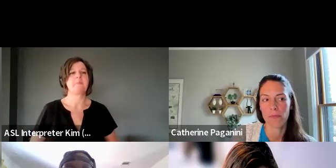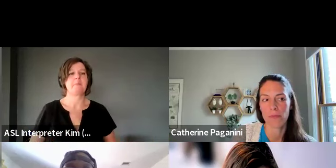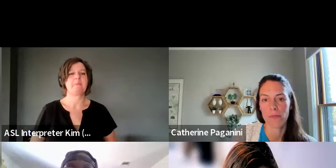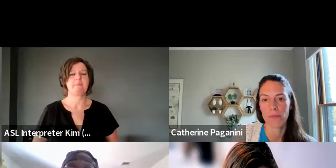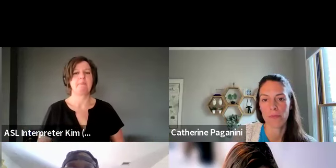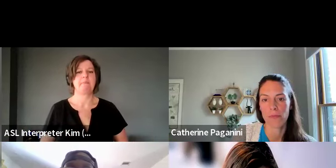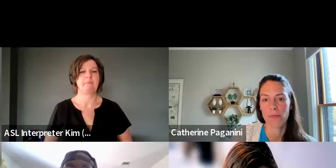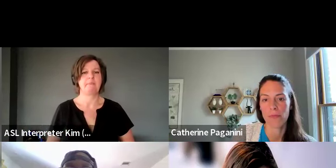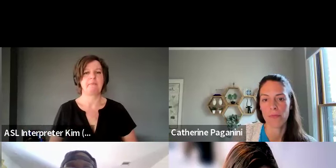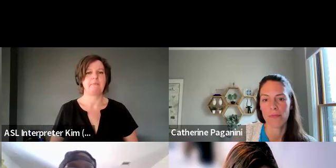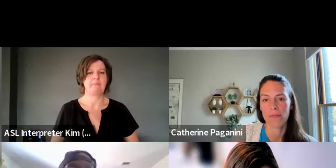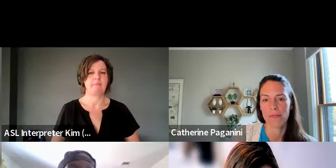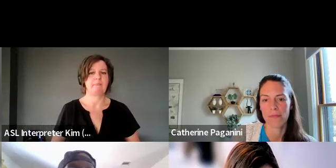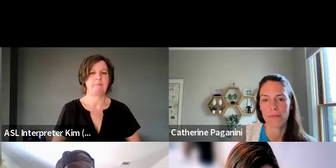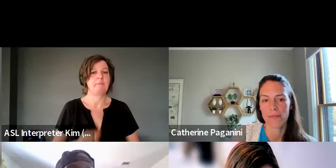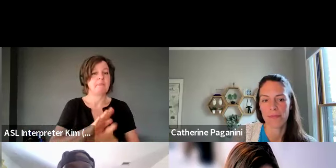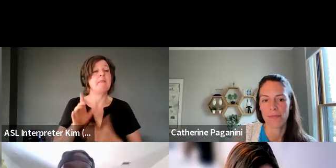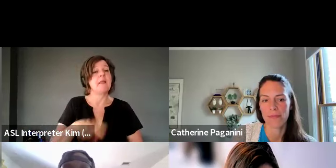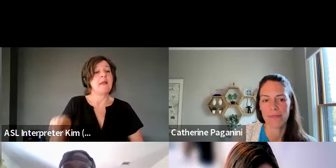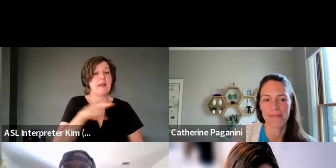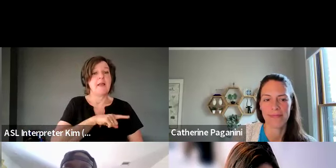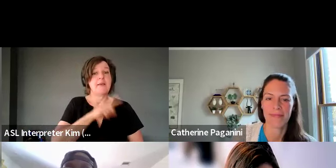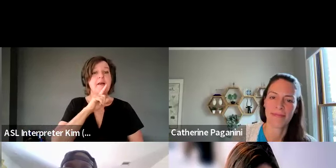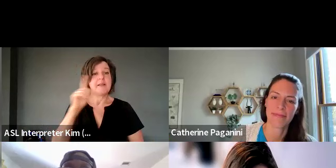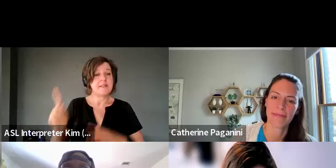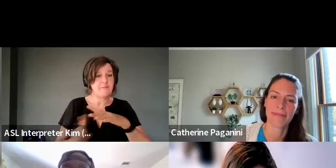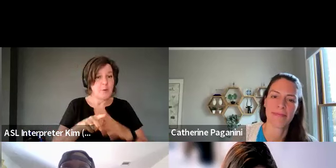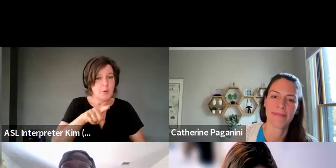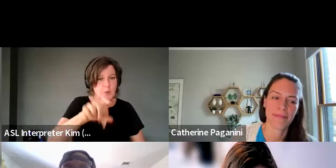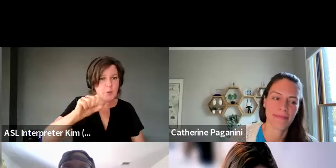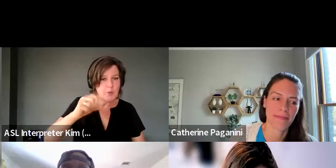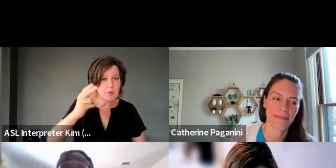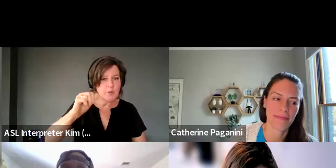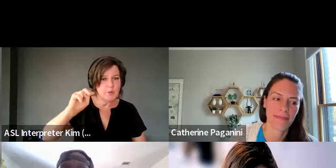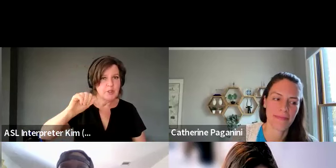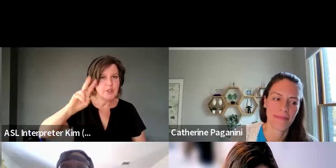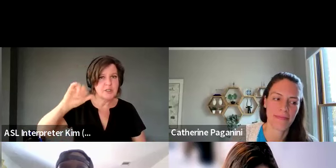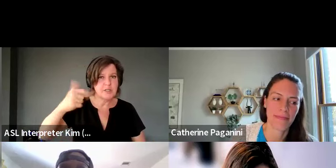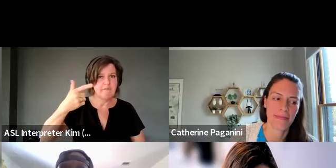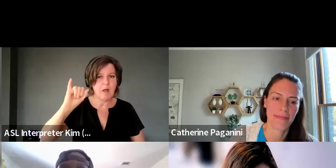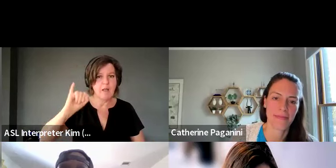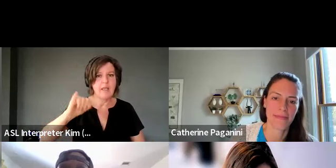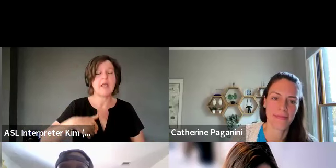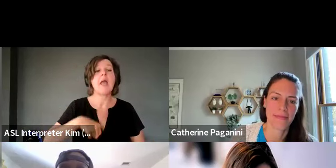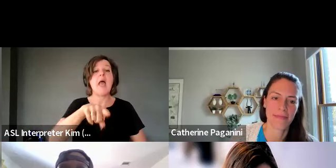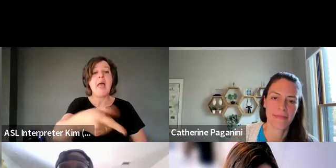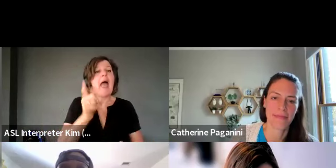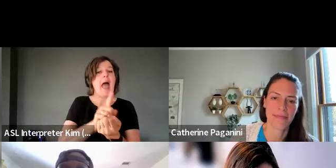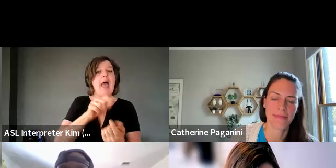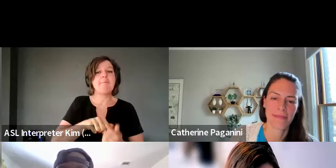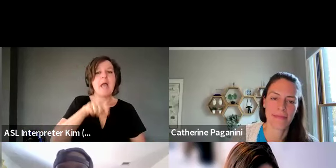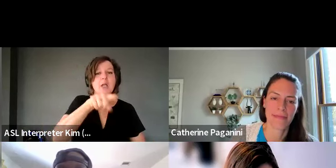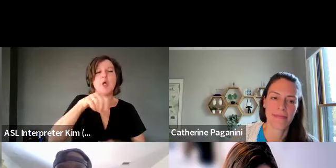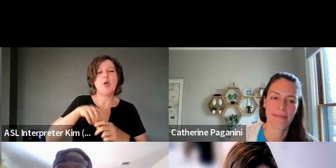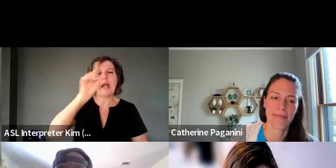Yeah. Well, Shivangi, nice of you to turn up. Yeah, so everyone, Shivangi, I met her in Detroit